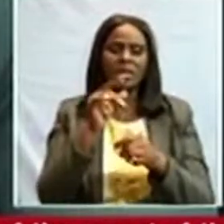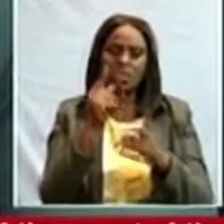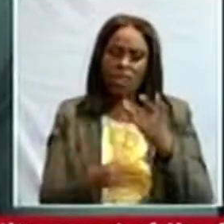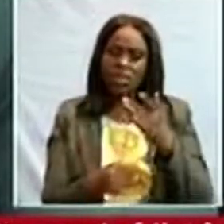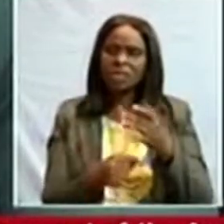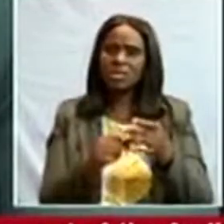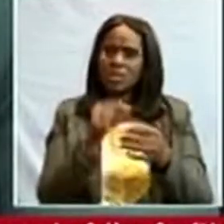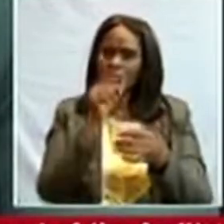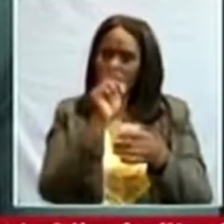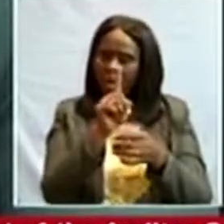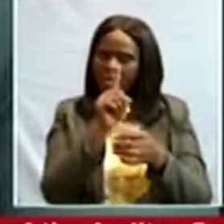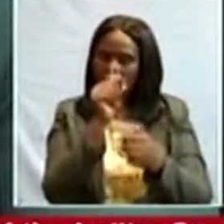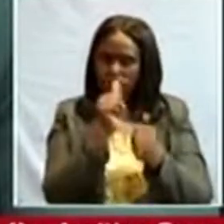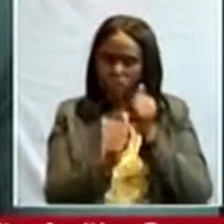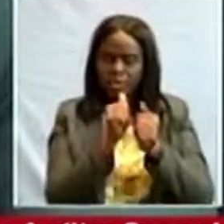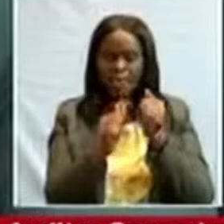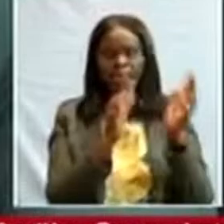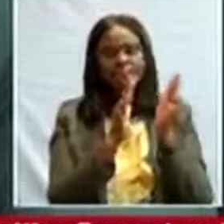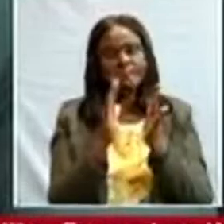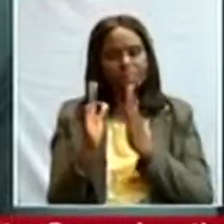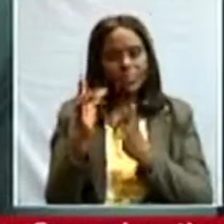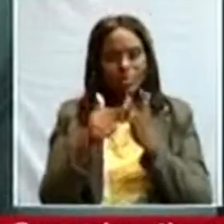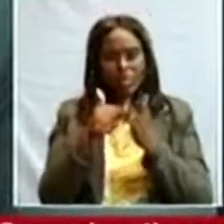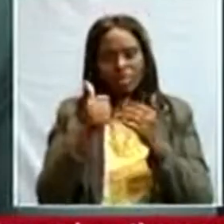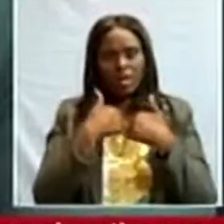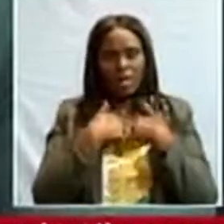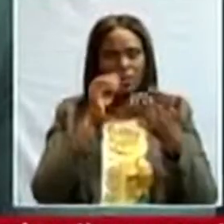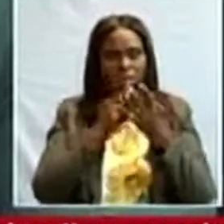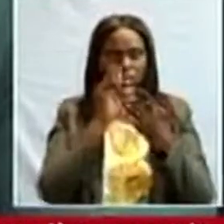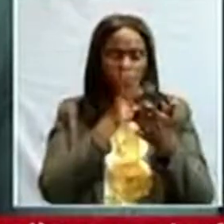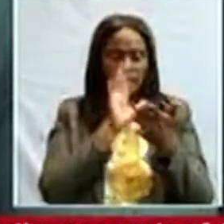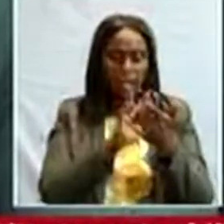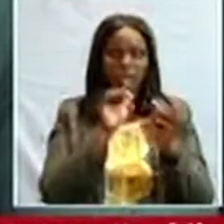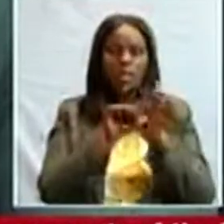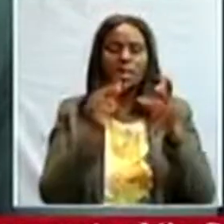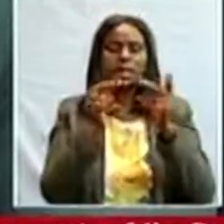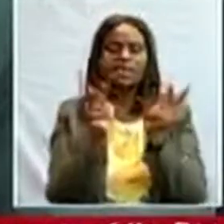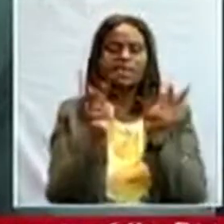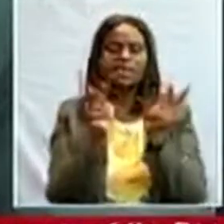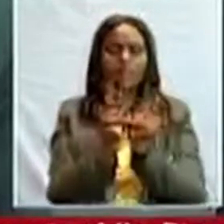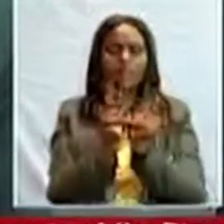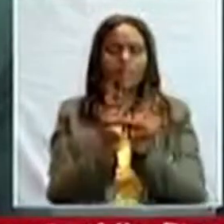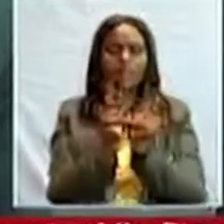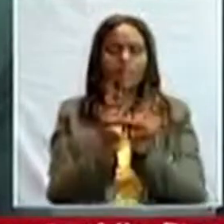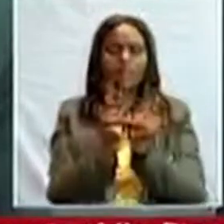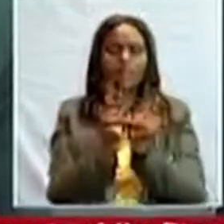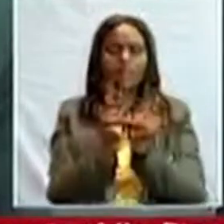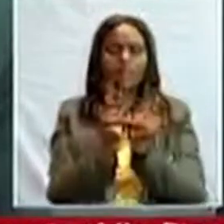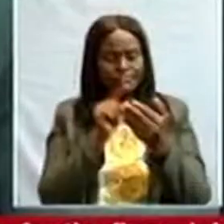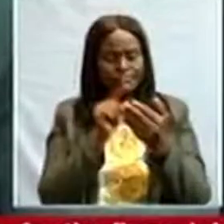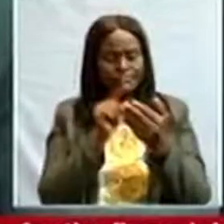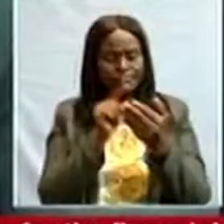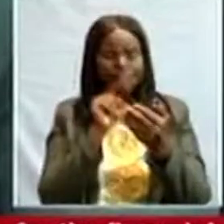One of which is the measures that you have put in place to ensure that this